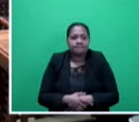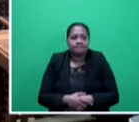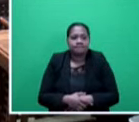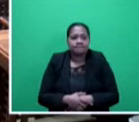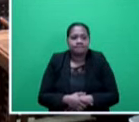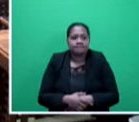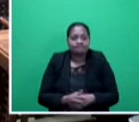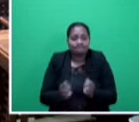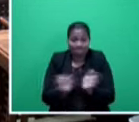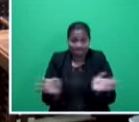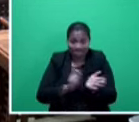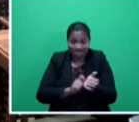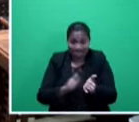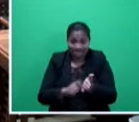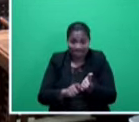Secretary General.